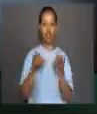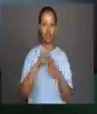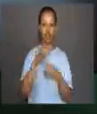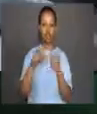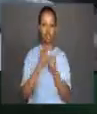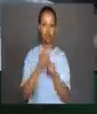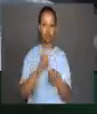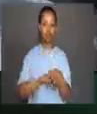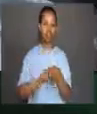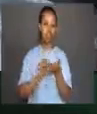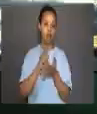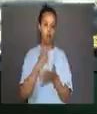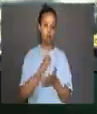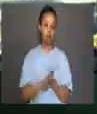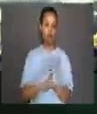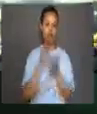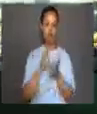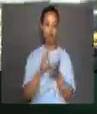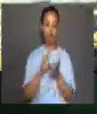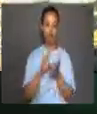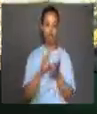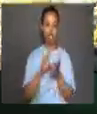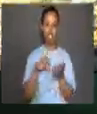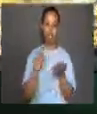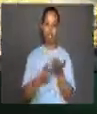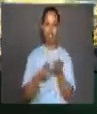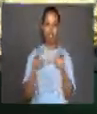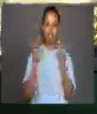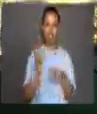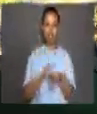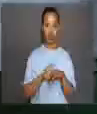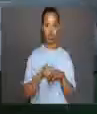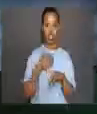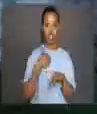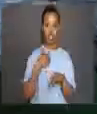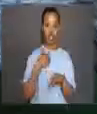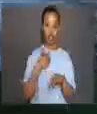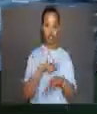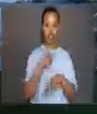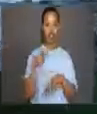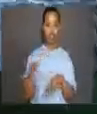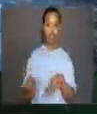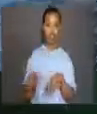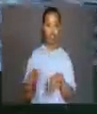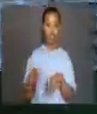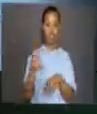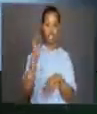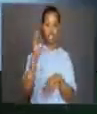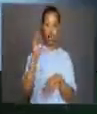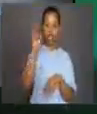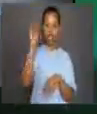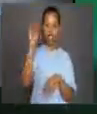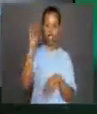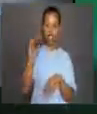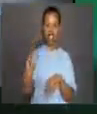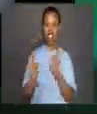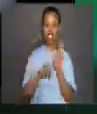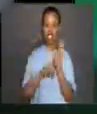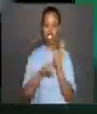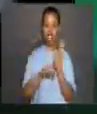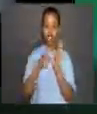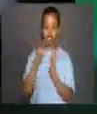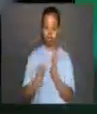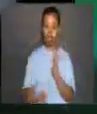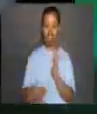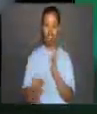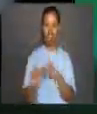year. The temperatures in the winter are below -50 degrees